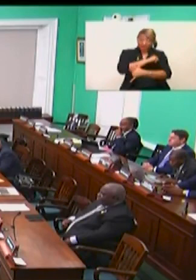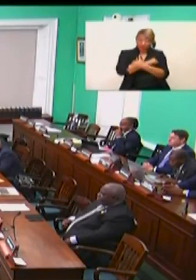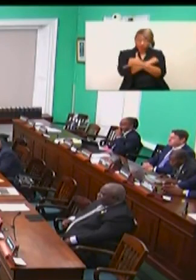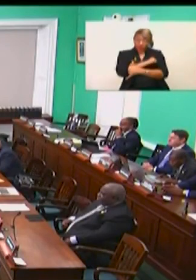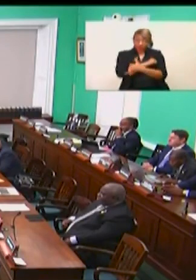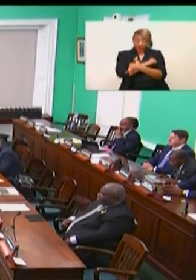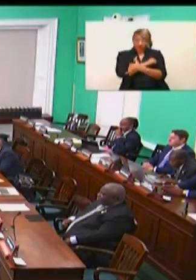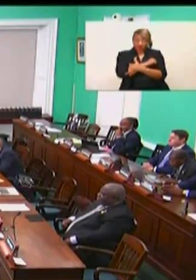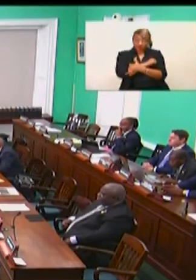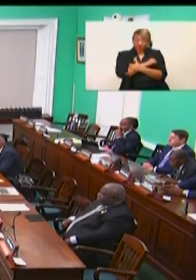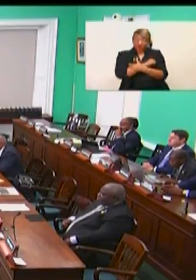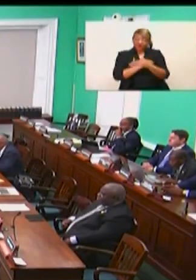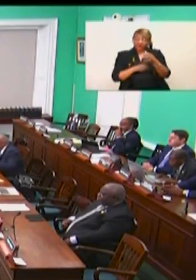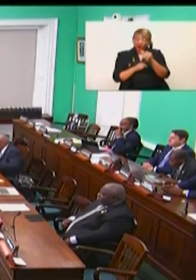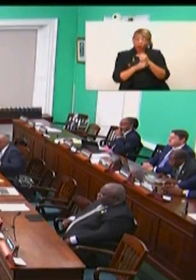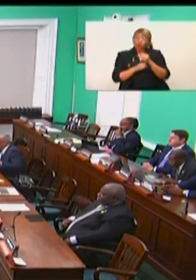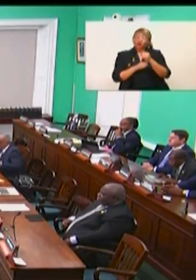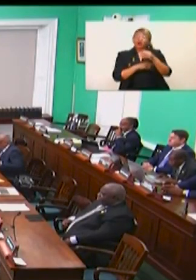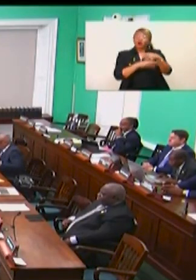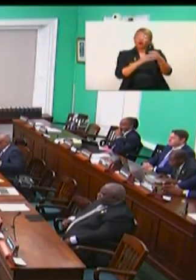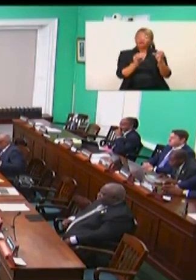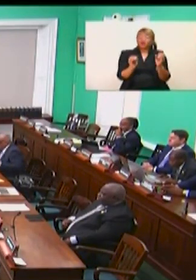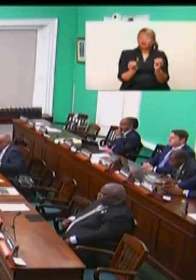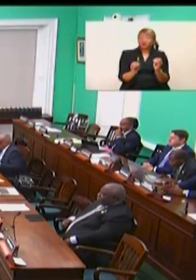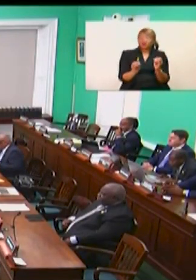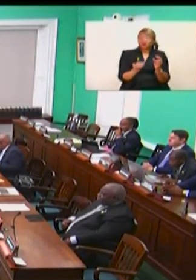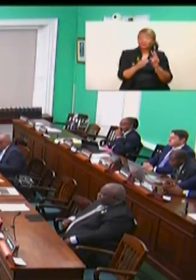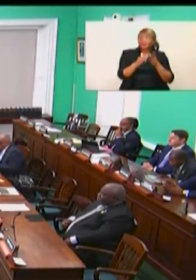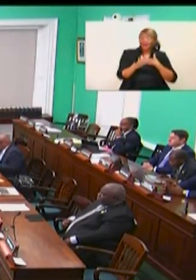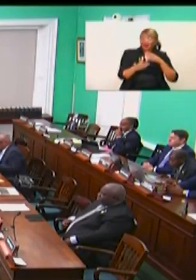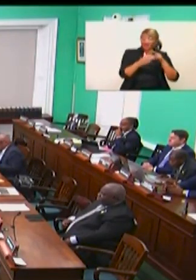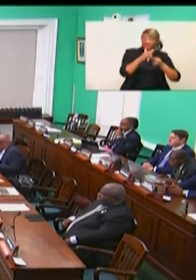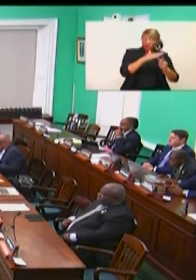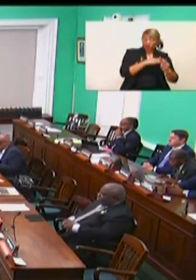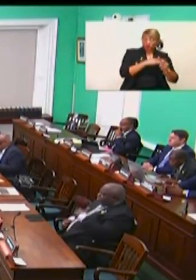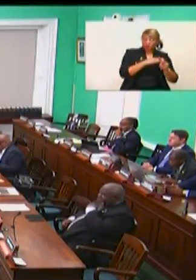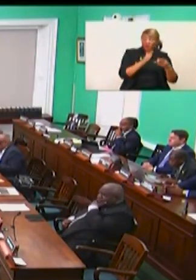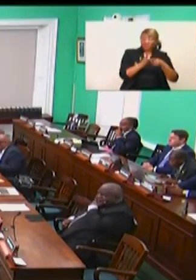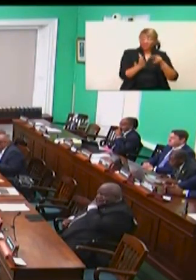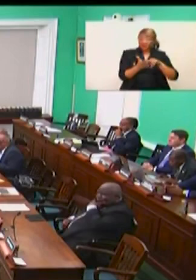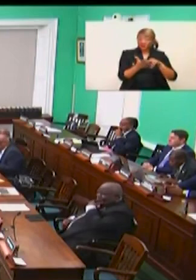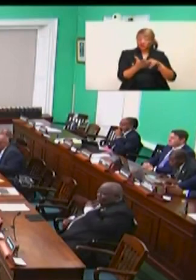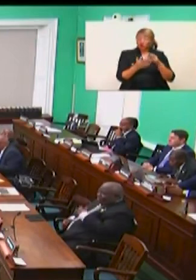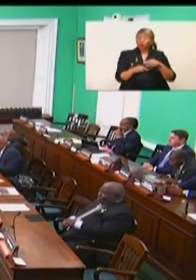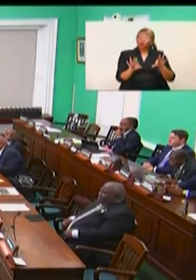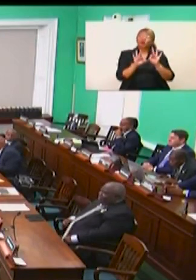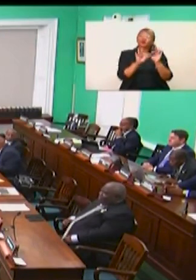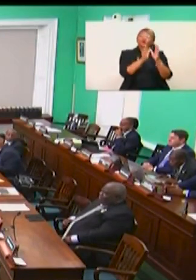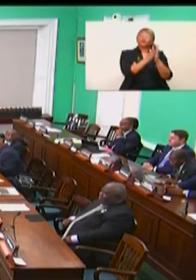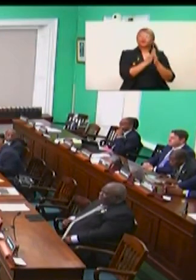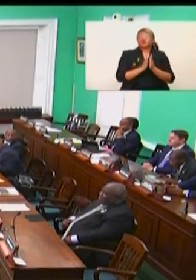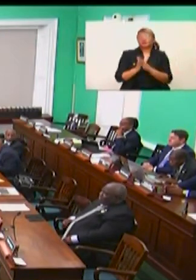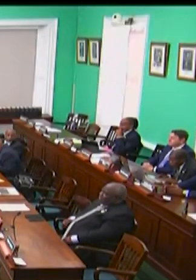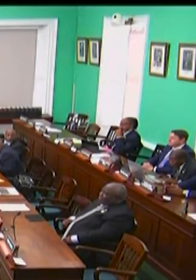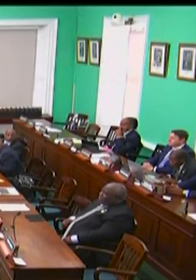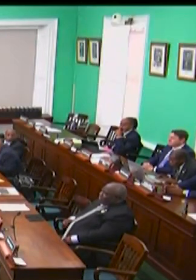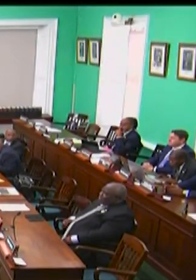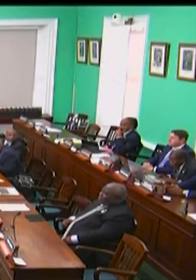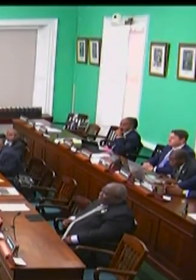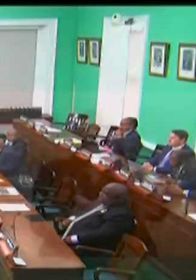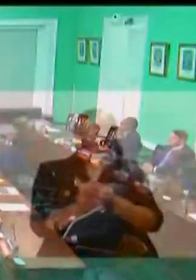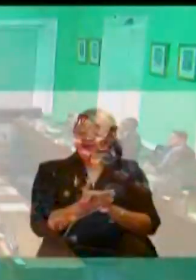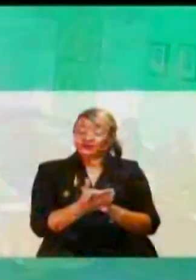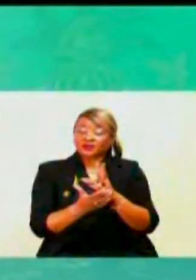mere fact that they hold that office, in my view, means that they are worthy of praise. Now, while I believe the